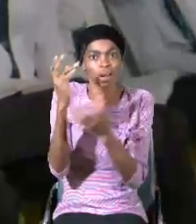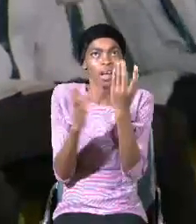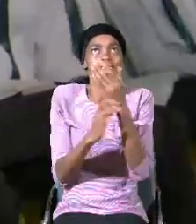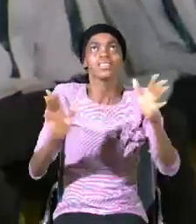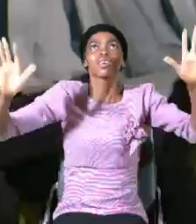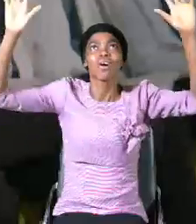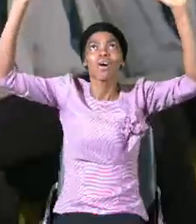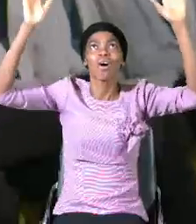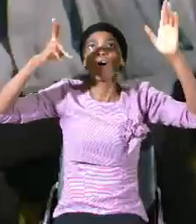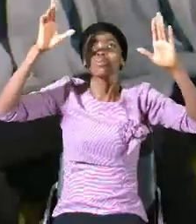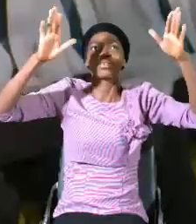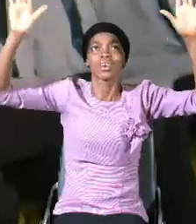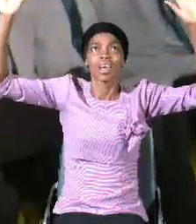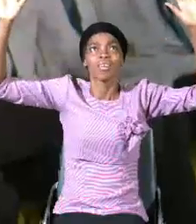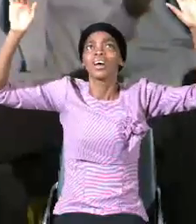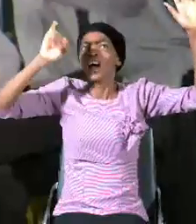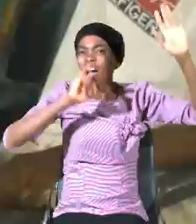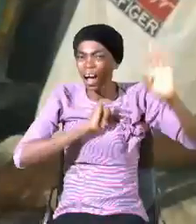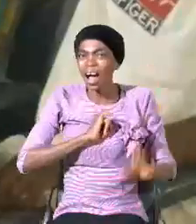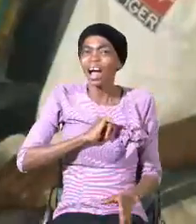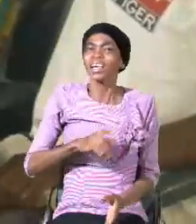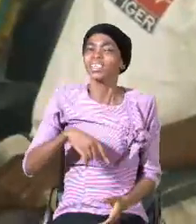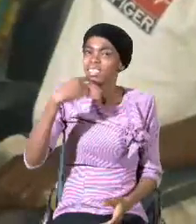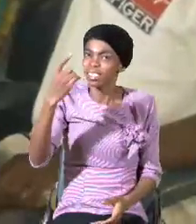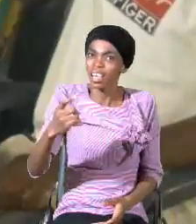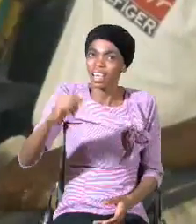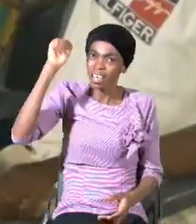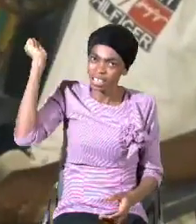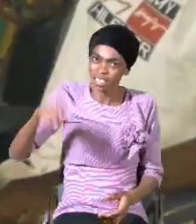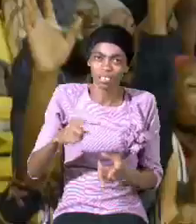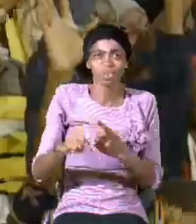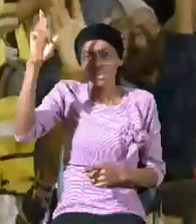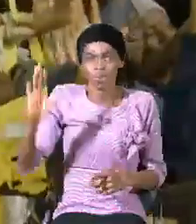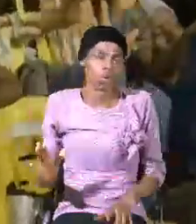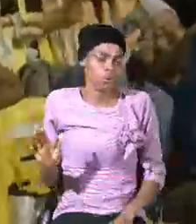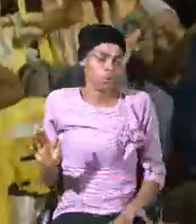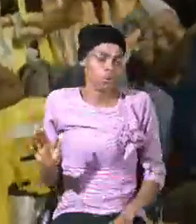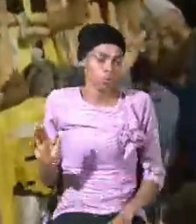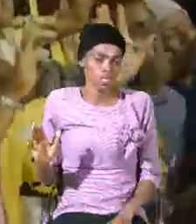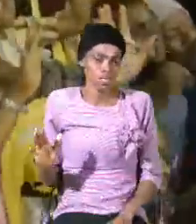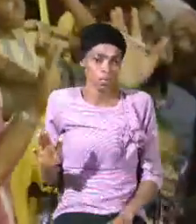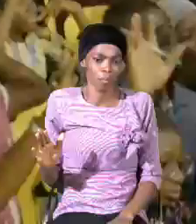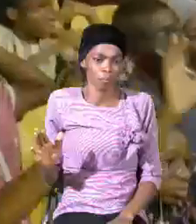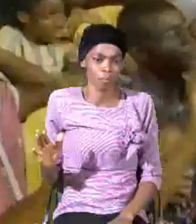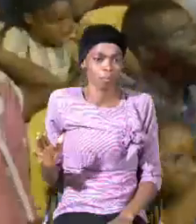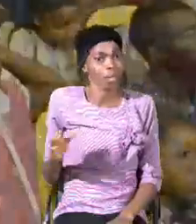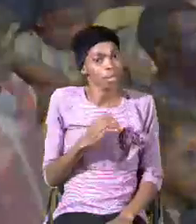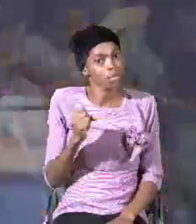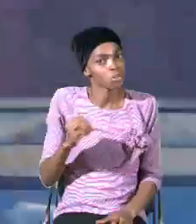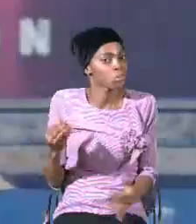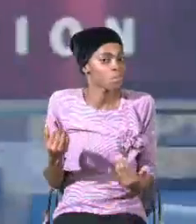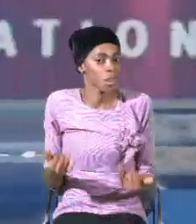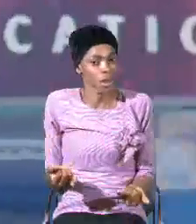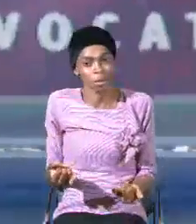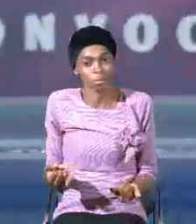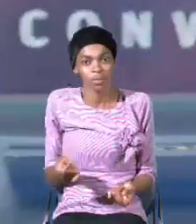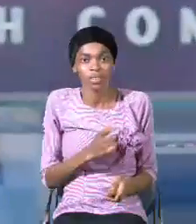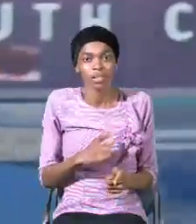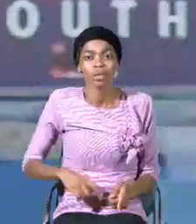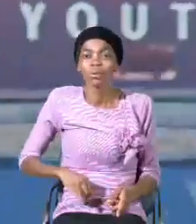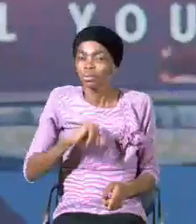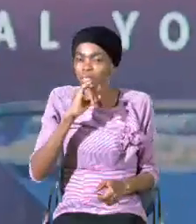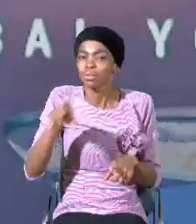heavens, I say yes to God. And so now, the Lord is going to